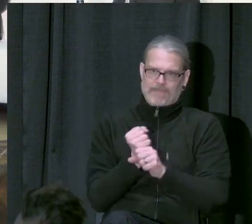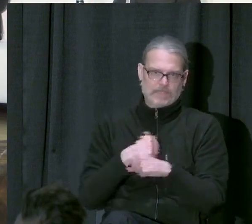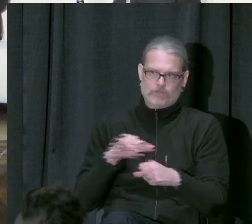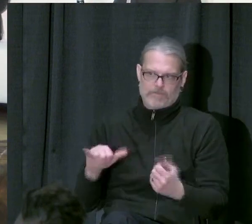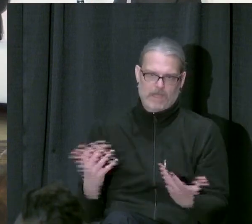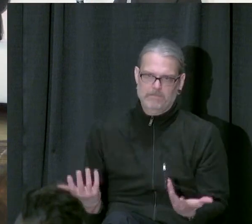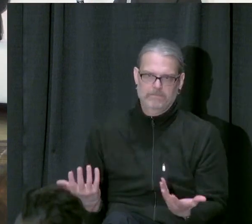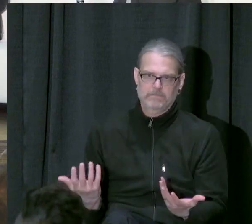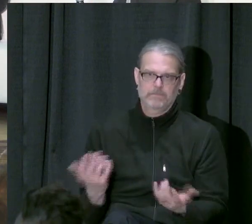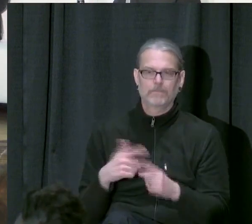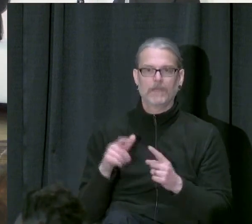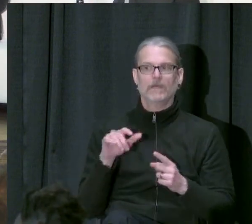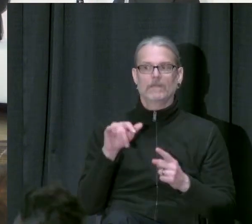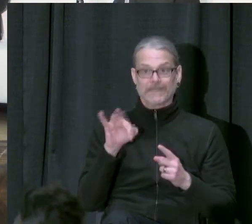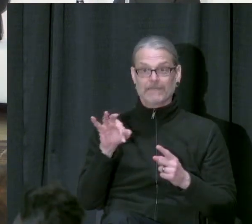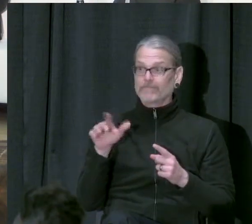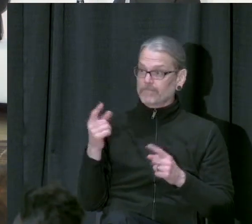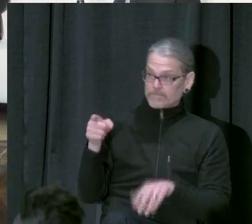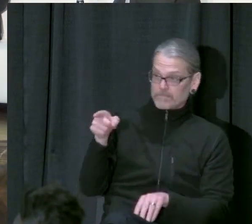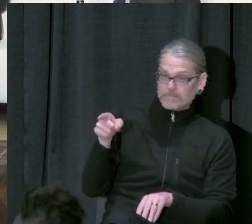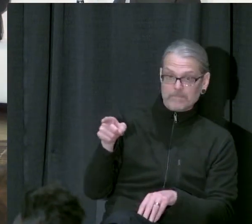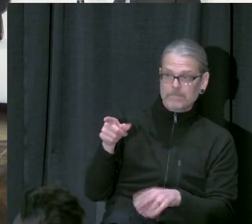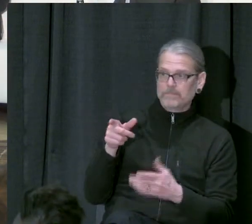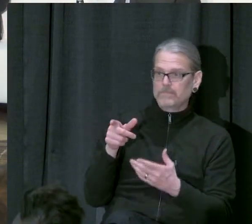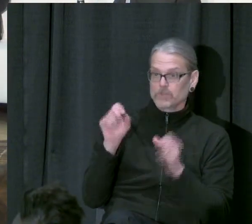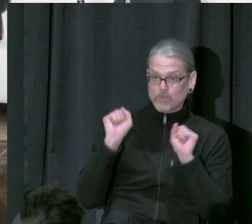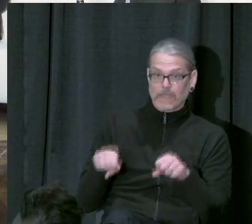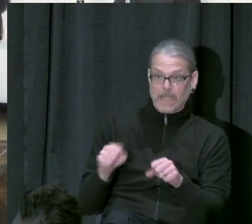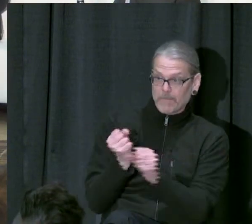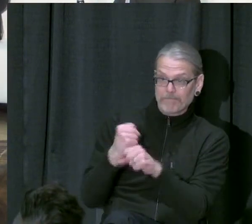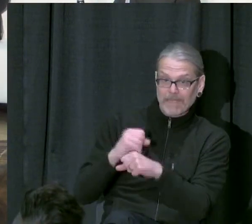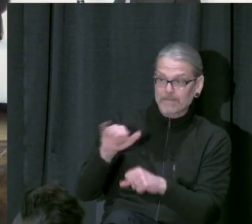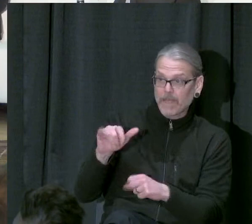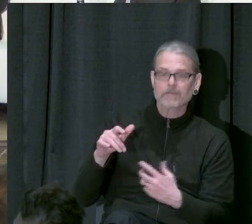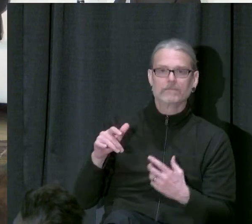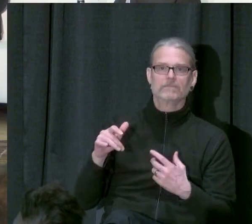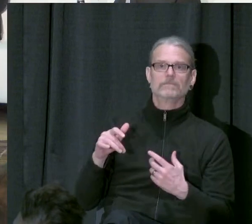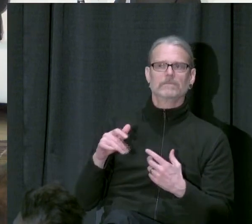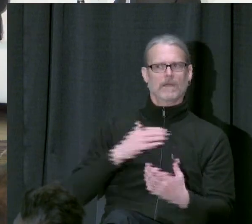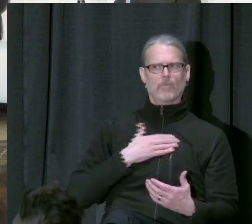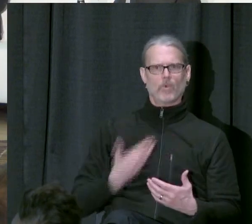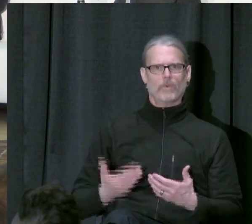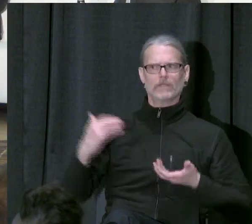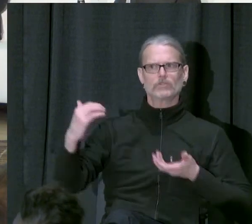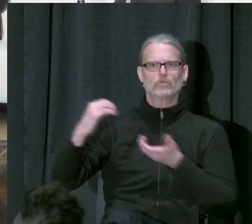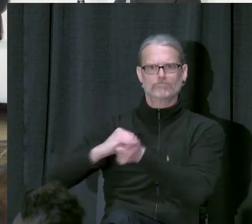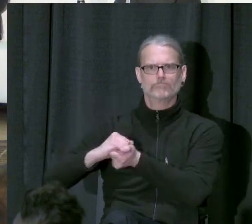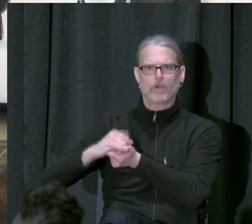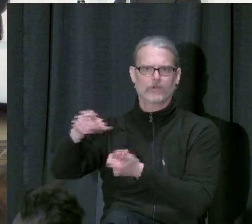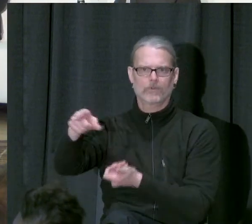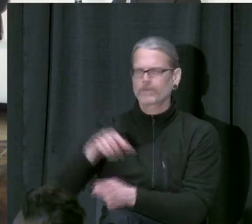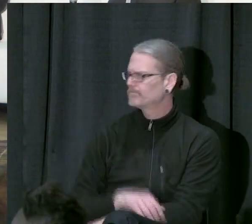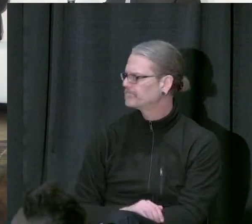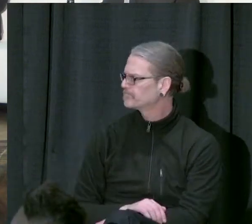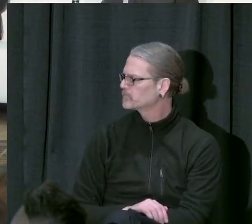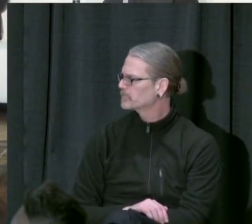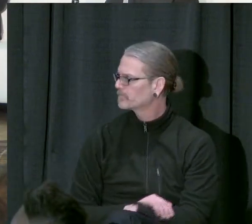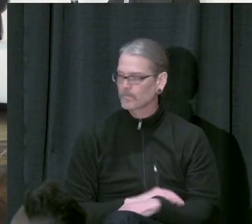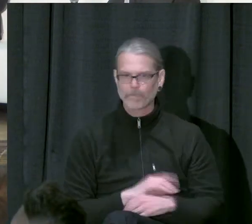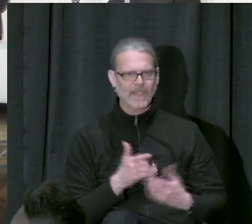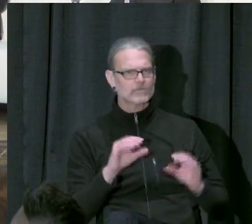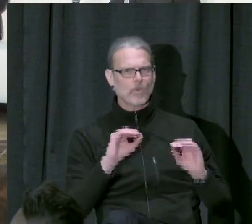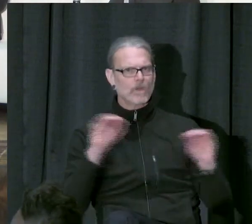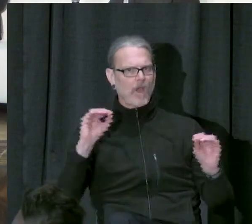if there is that capacity, we're willing to pursue it, I believe, if we do it in the right way. Now, as a nonprofit, what are some